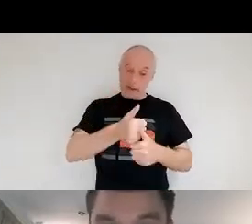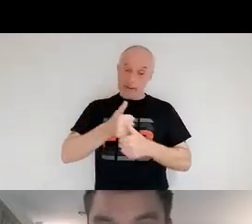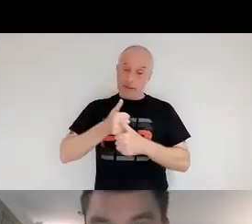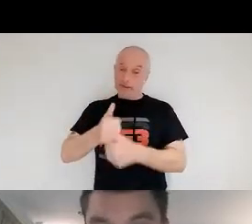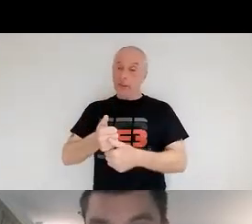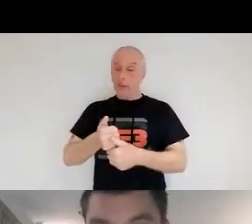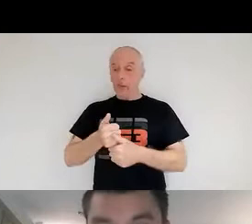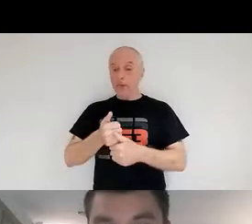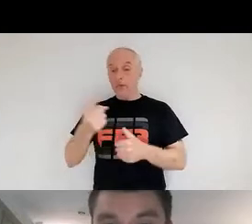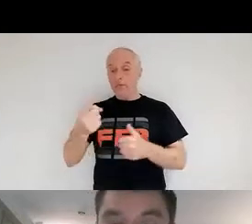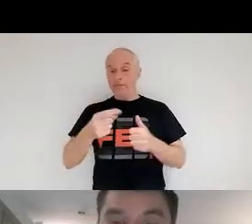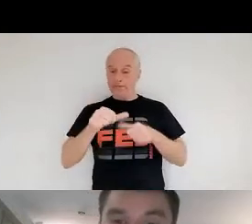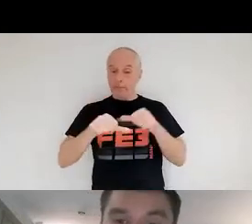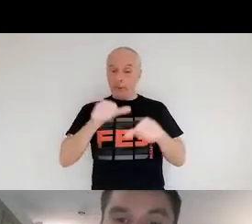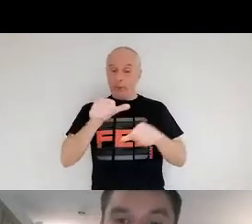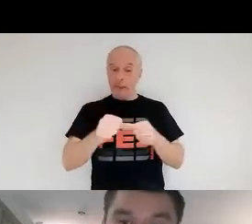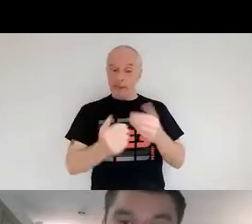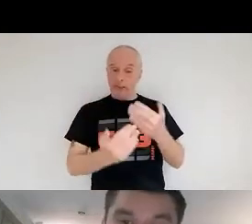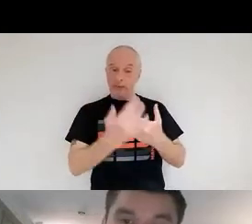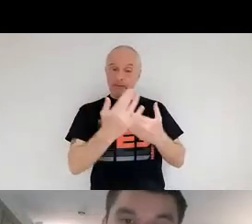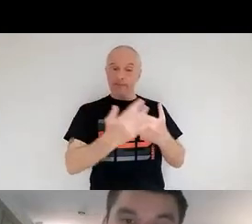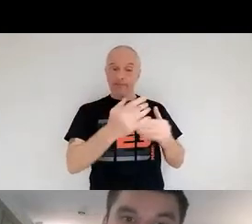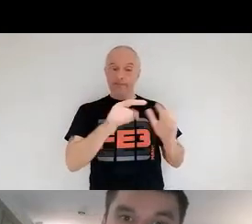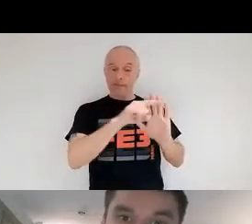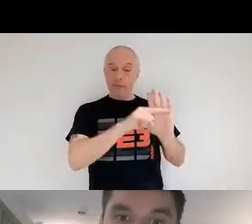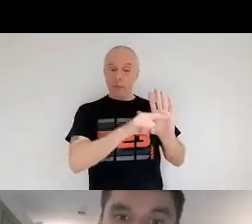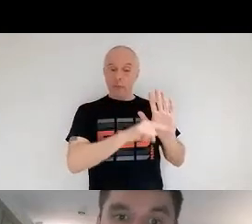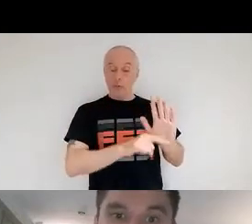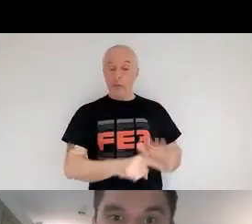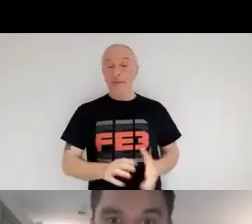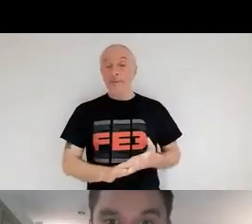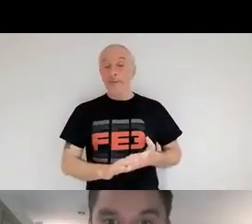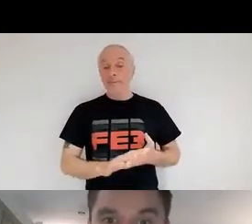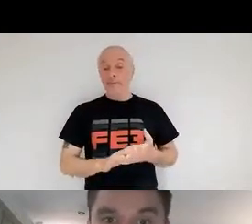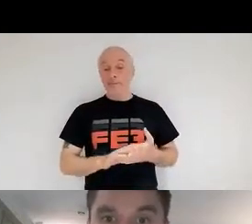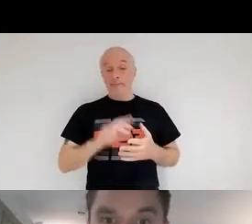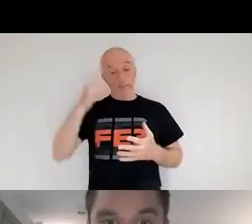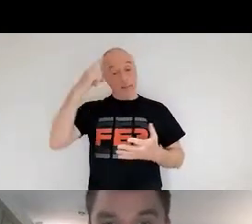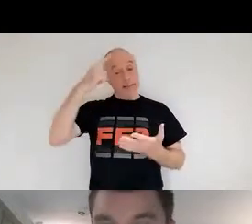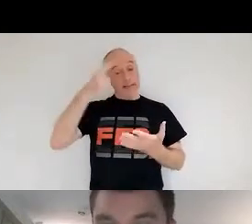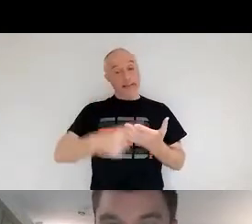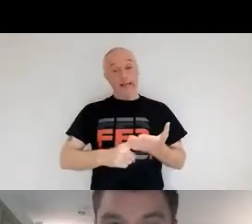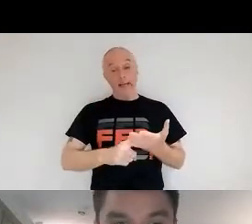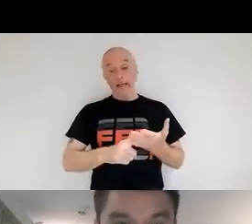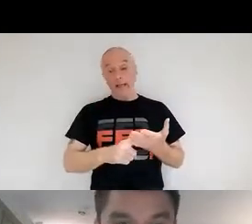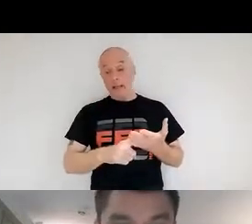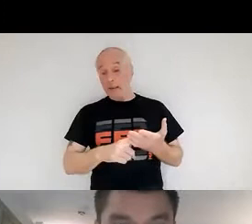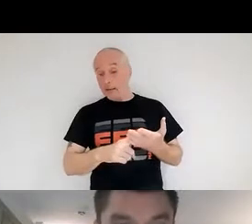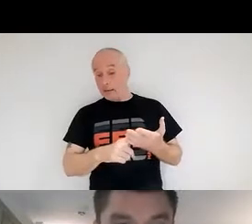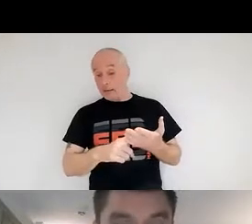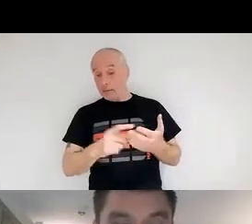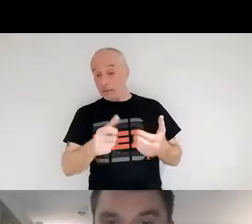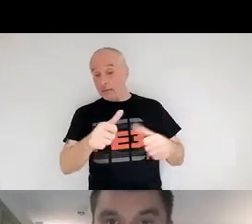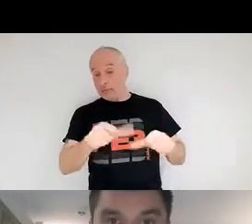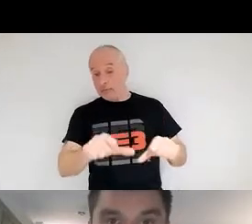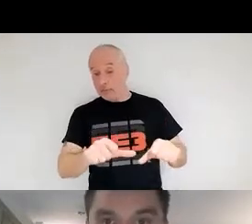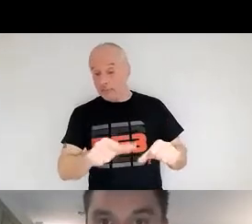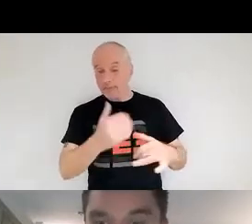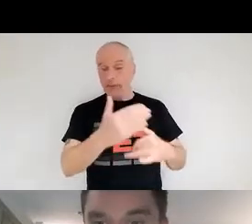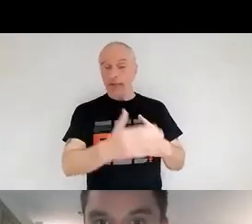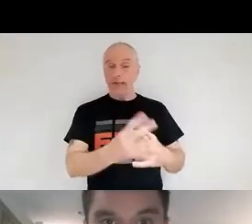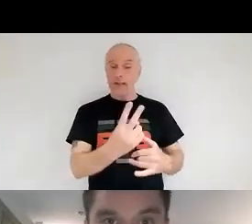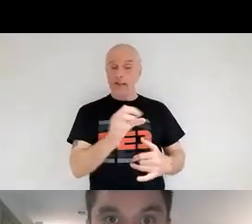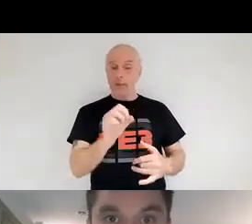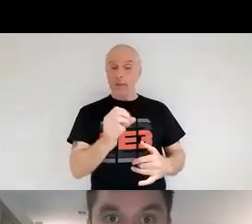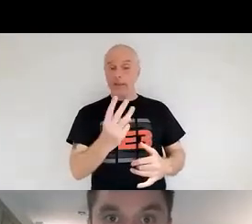regulations. And they're looking to make that final policy decision at the end of 2023. So in sort of parliamentary terms, it is